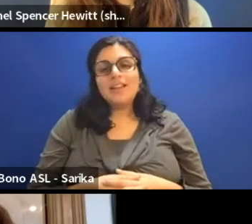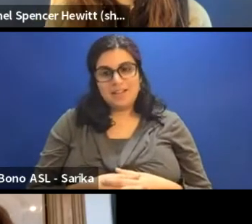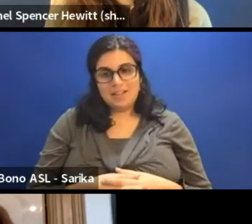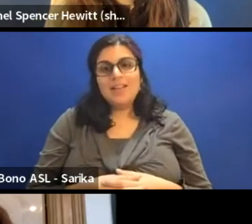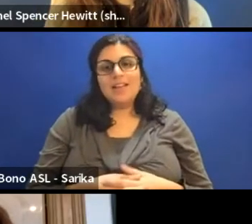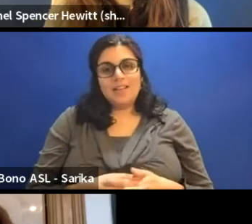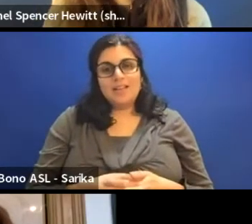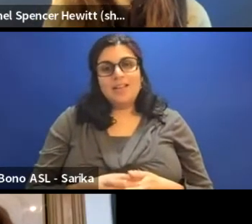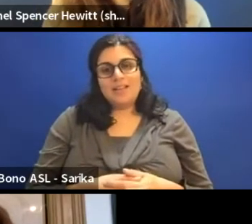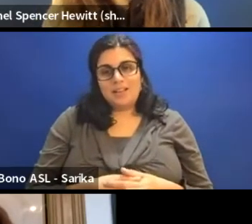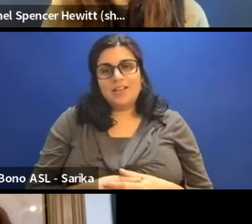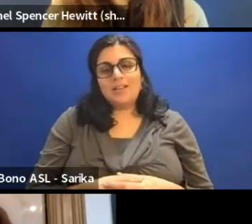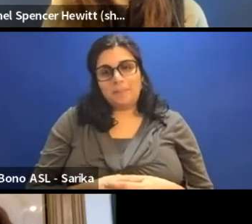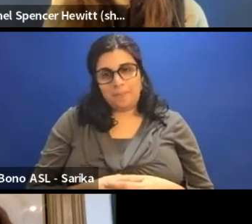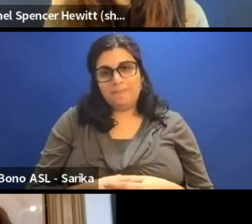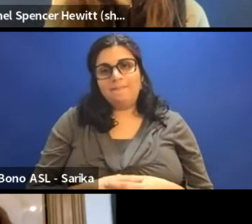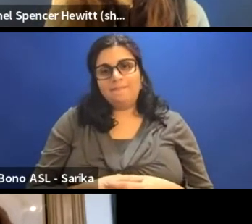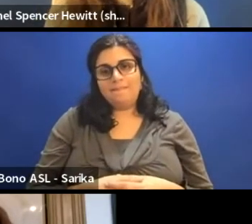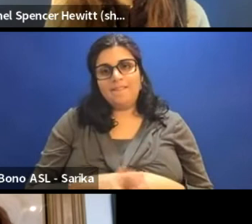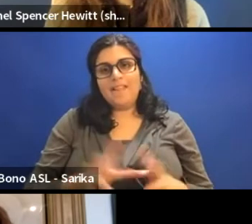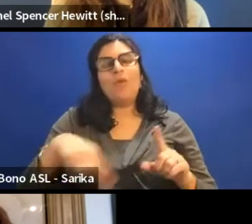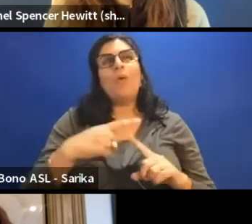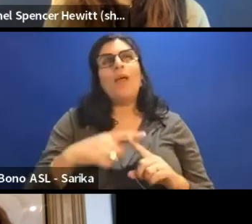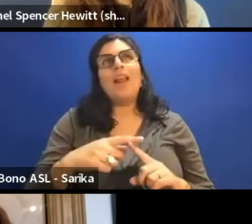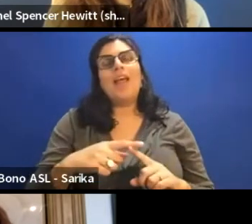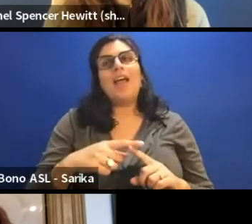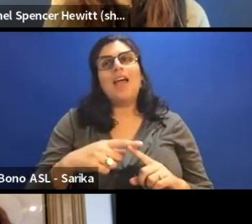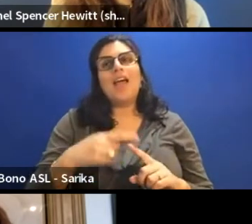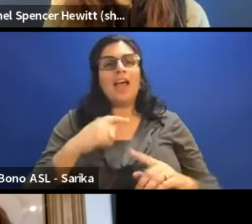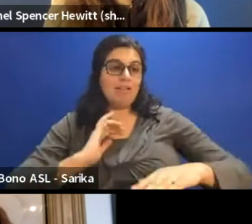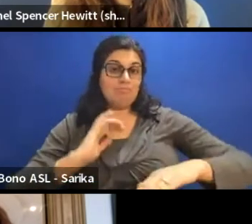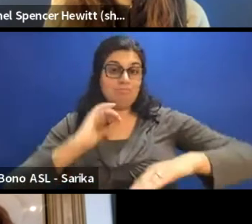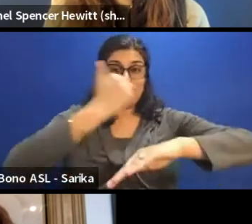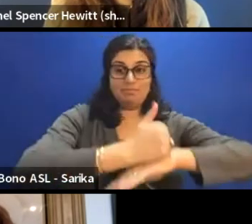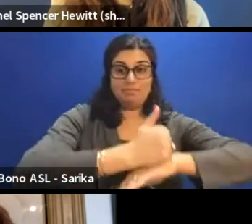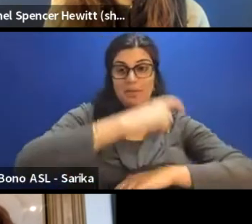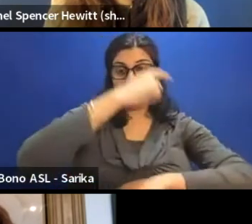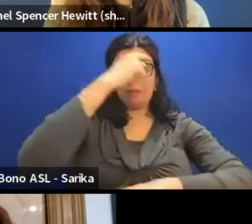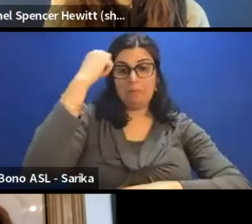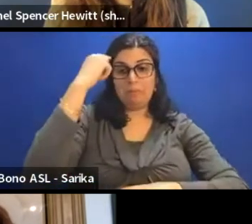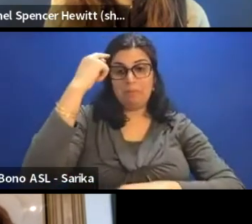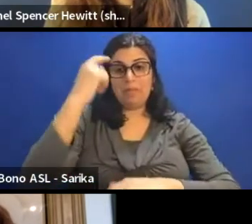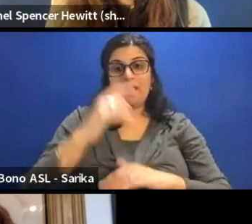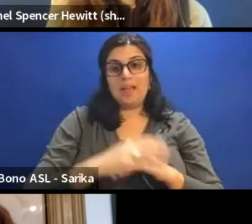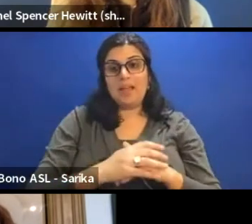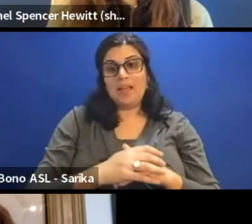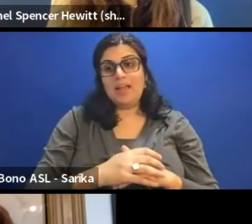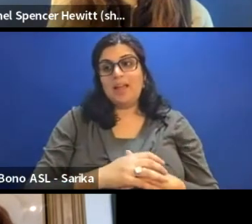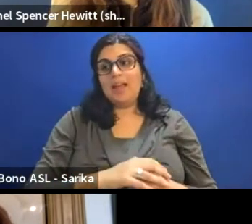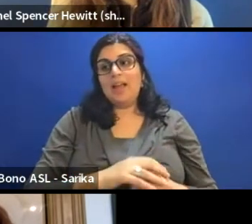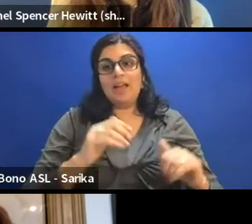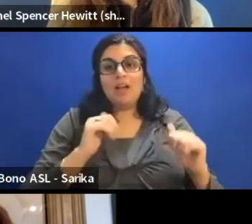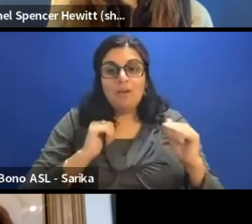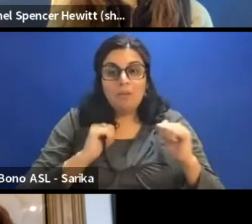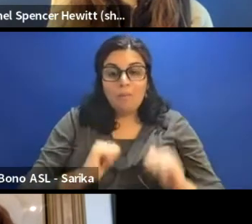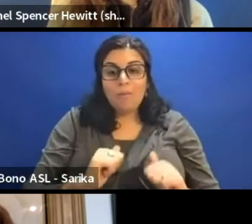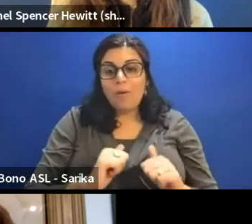playwrights. And when I founded Blackboard in